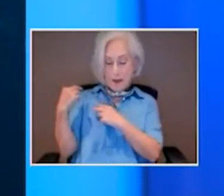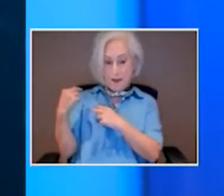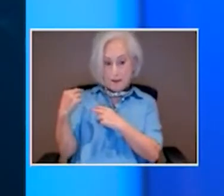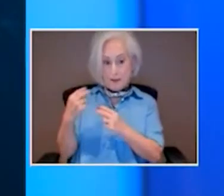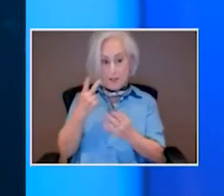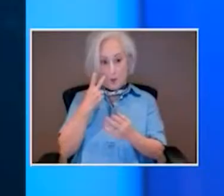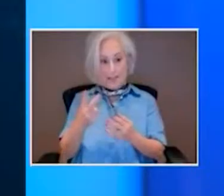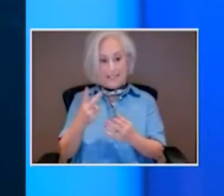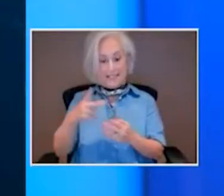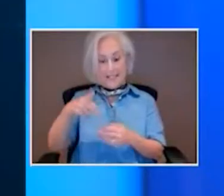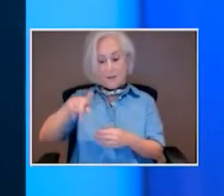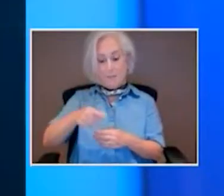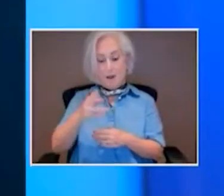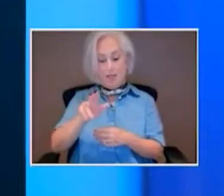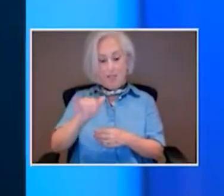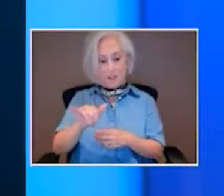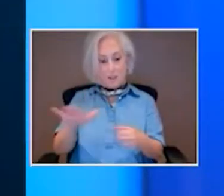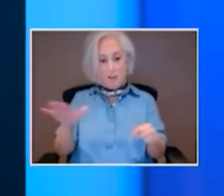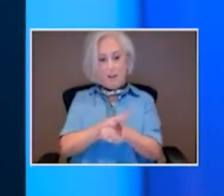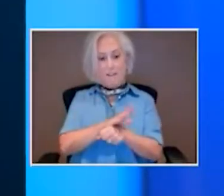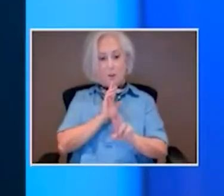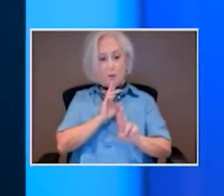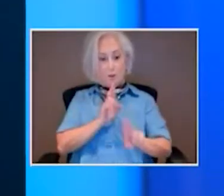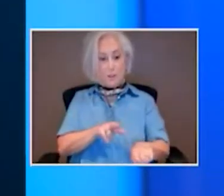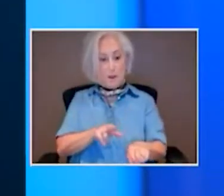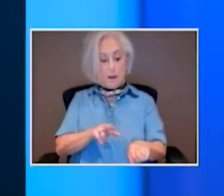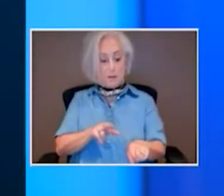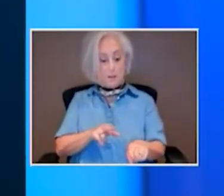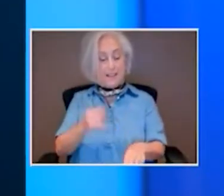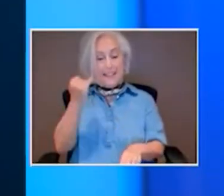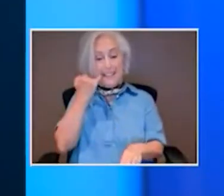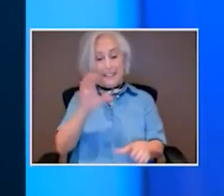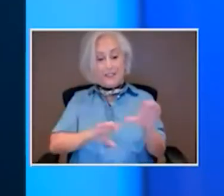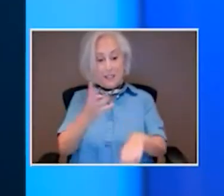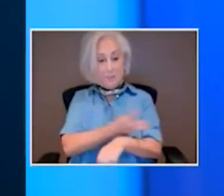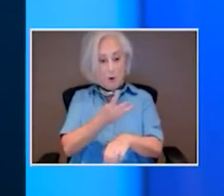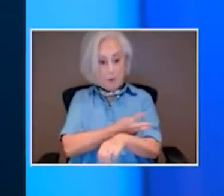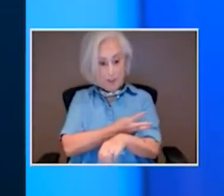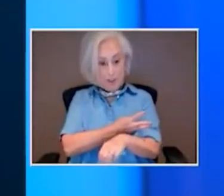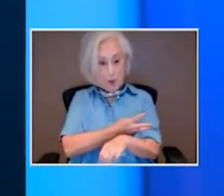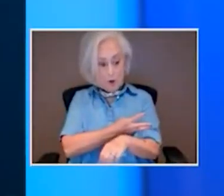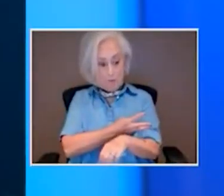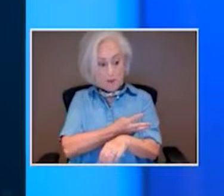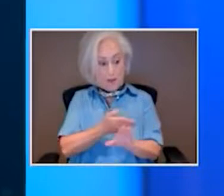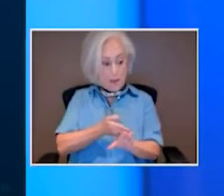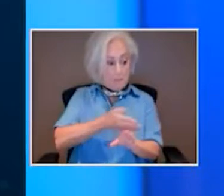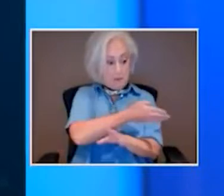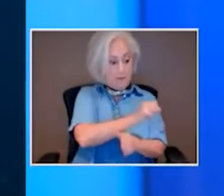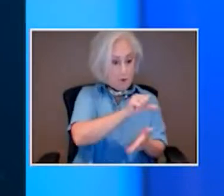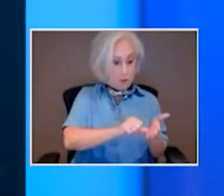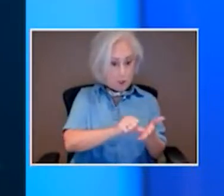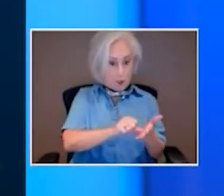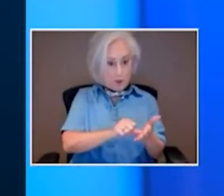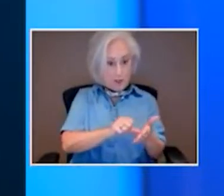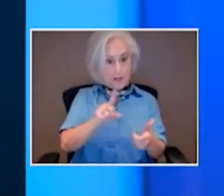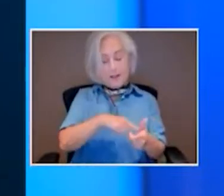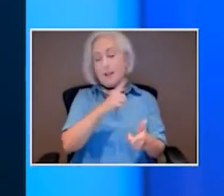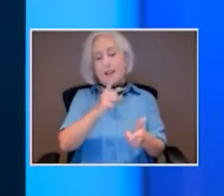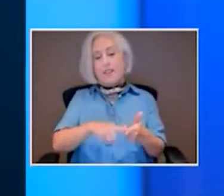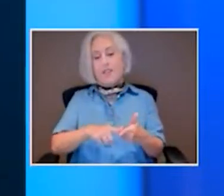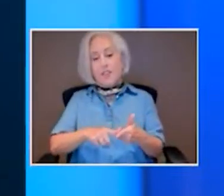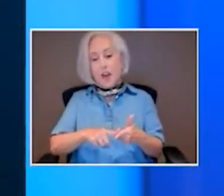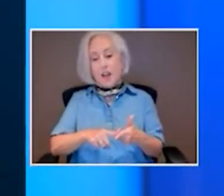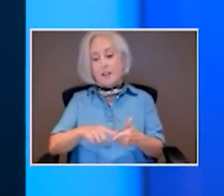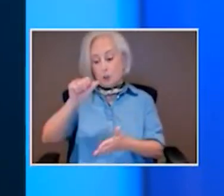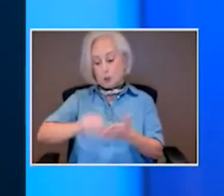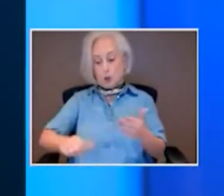which means when they get chemotherapy before surgery, then I take them to surgery and cut that out. On the final pathology, the